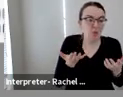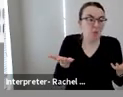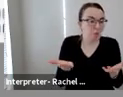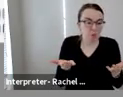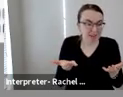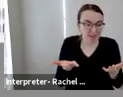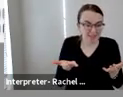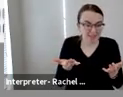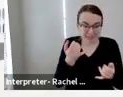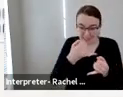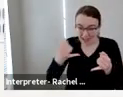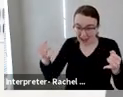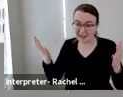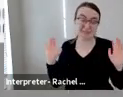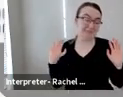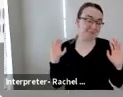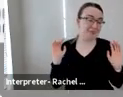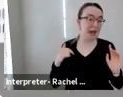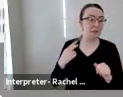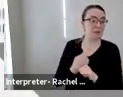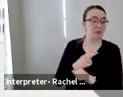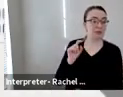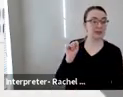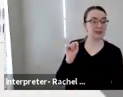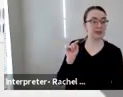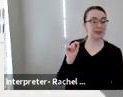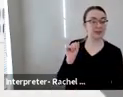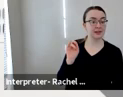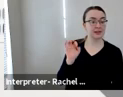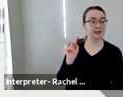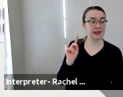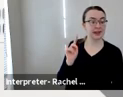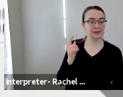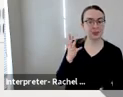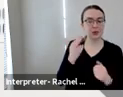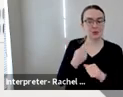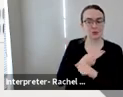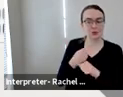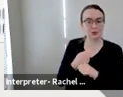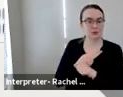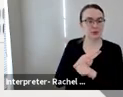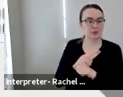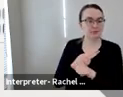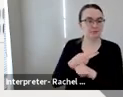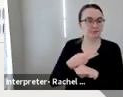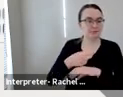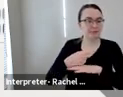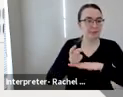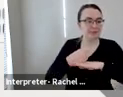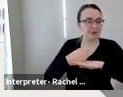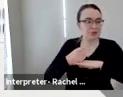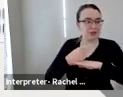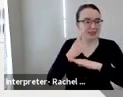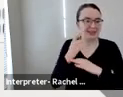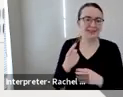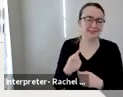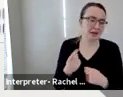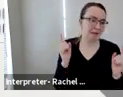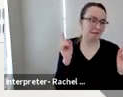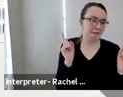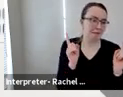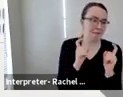I'm using the tank just because I wanted to do the pivot turn, because I think that's a very complicated structure,